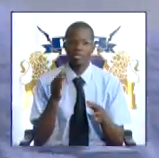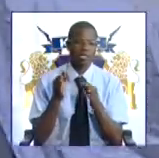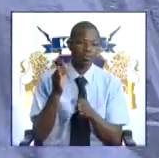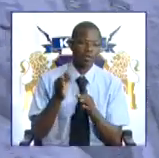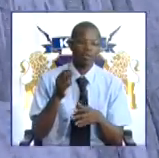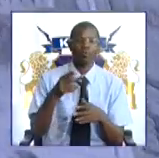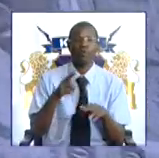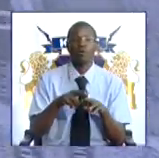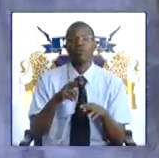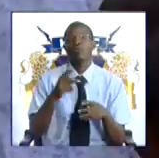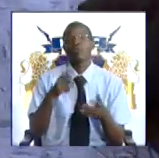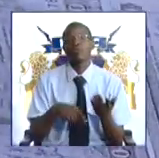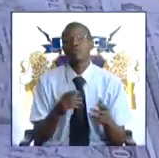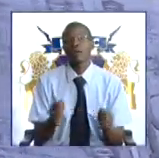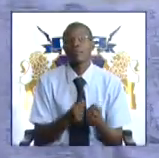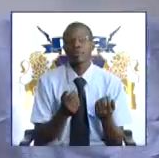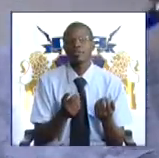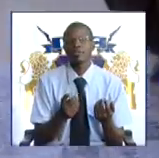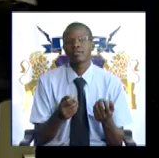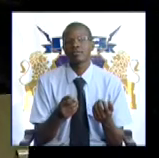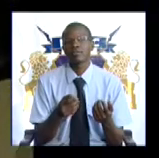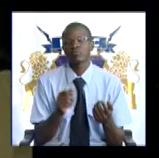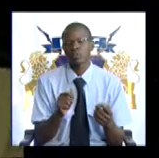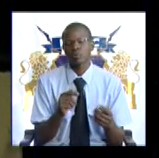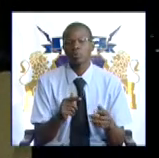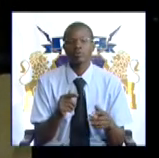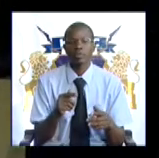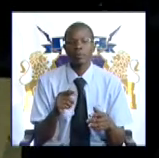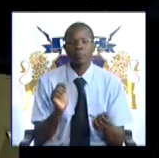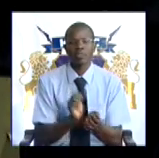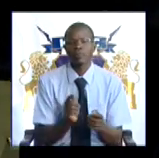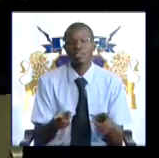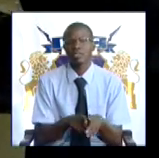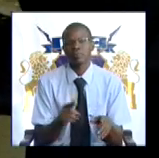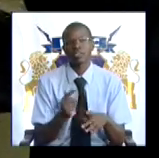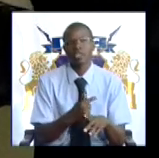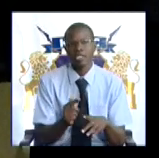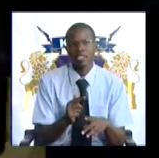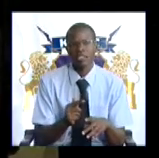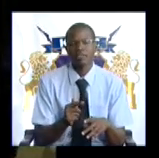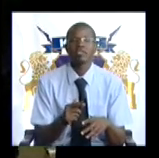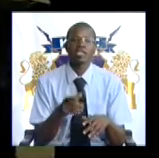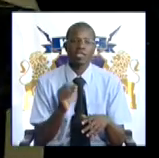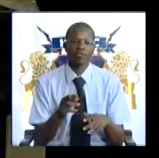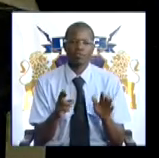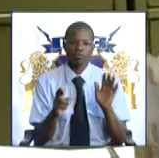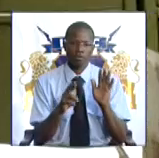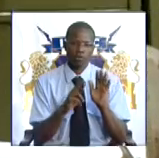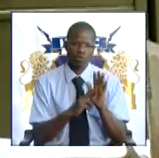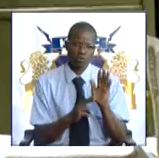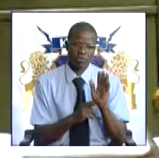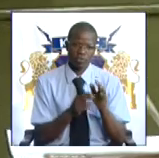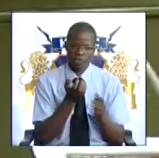or training if regulations were not followed. The criminal acts picked up during the